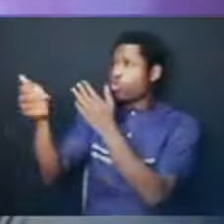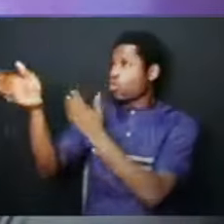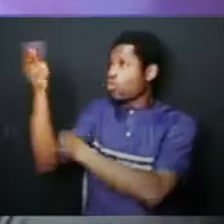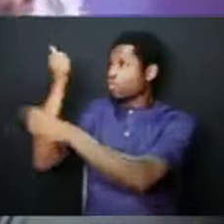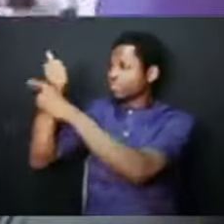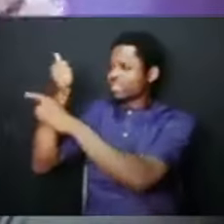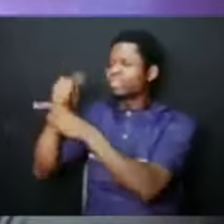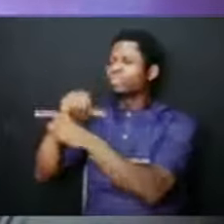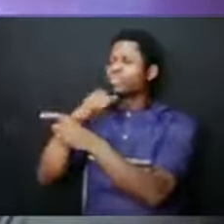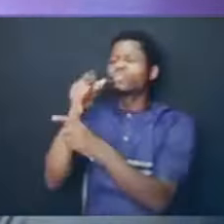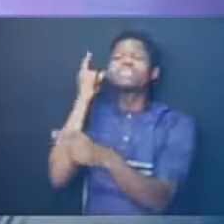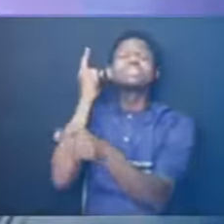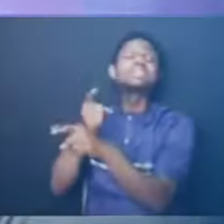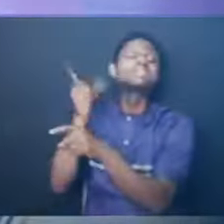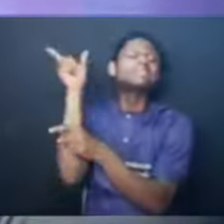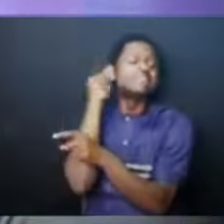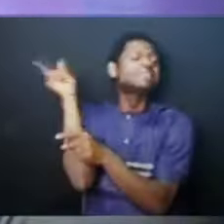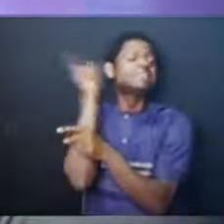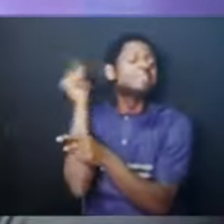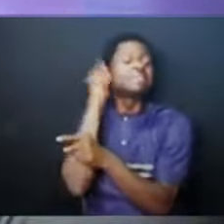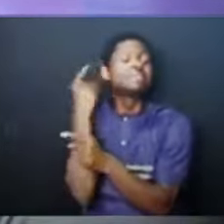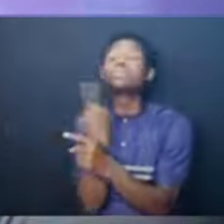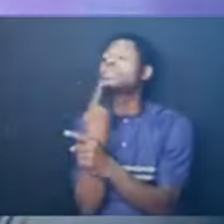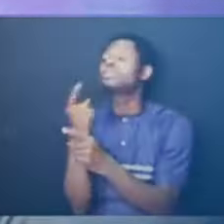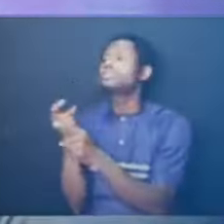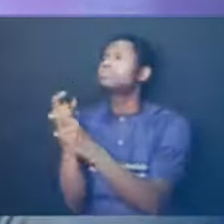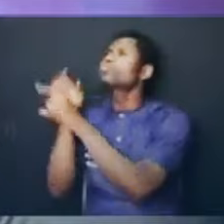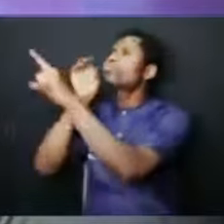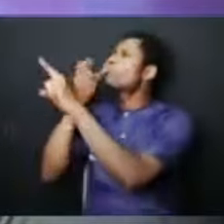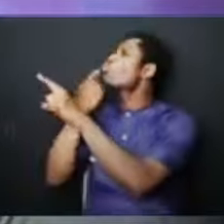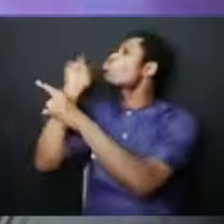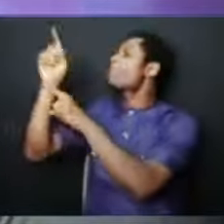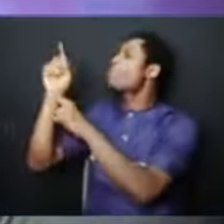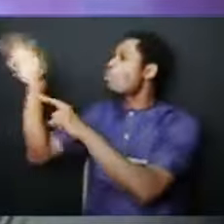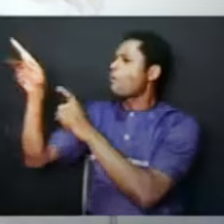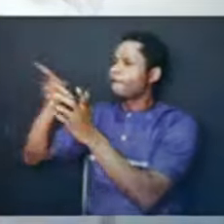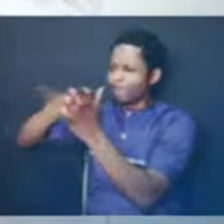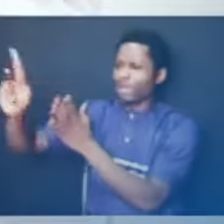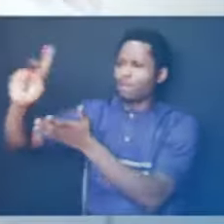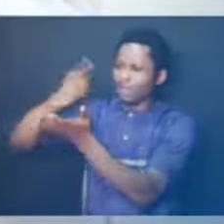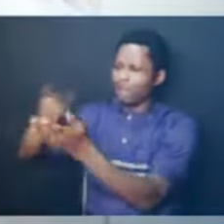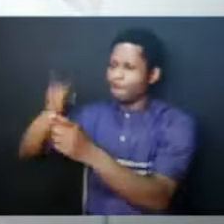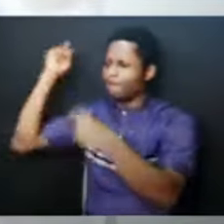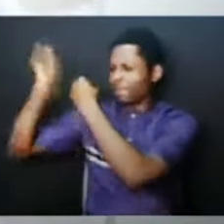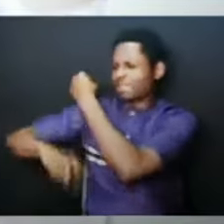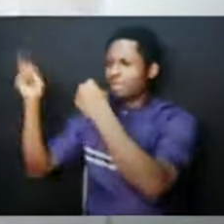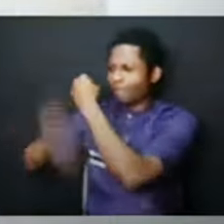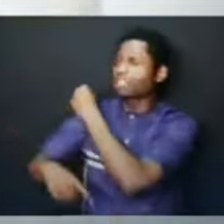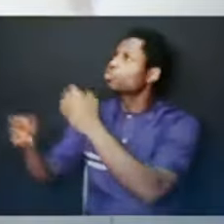say, God, avenge. No, he will judge and then he will avenge.